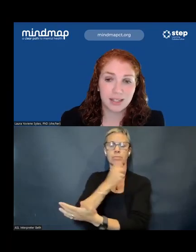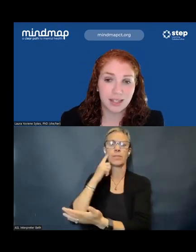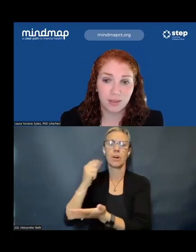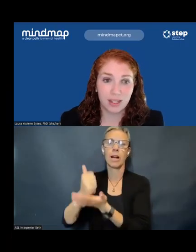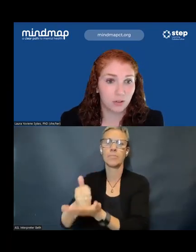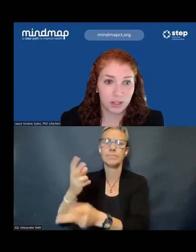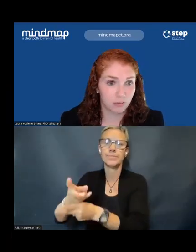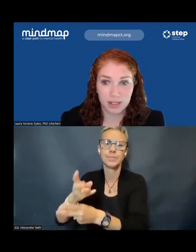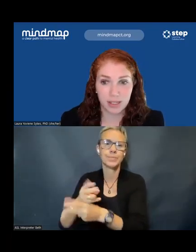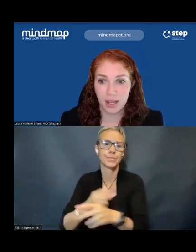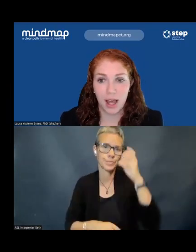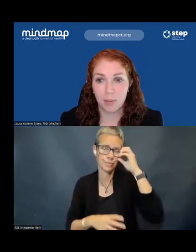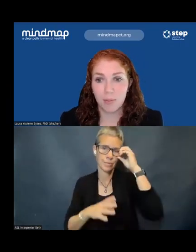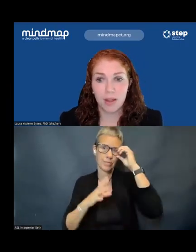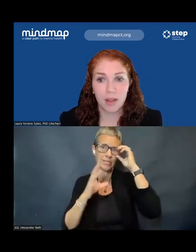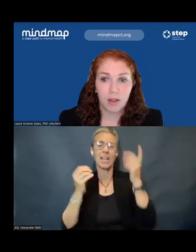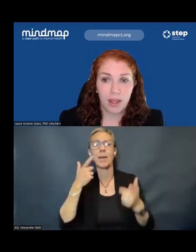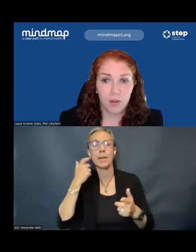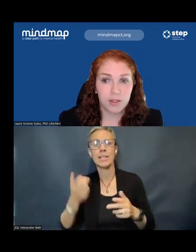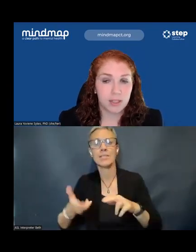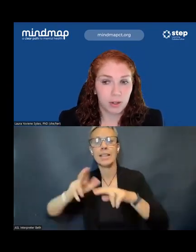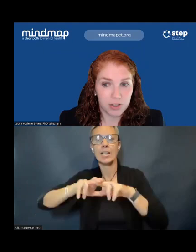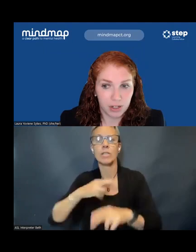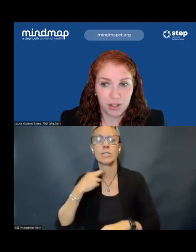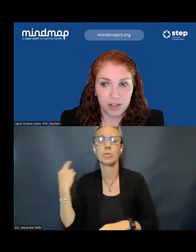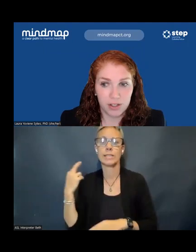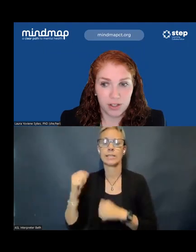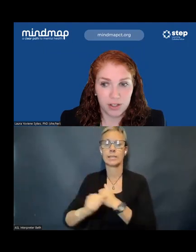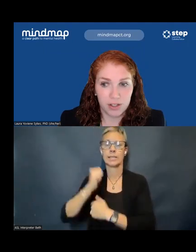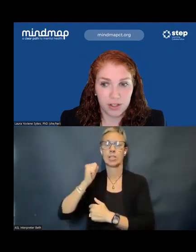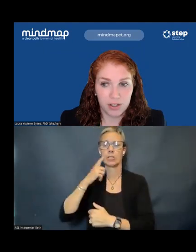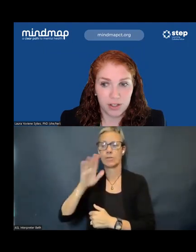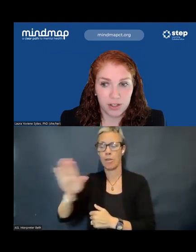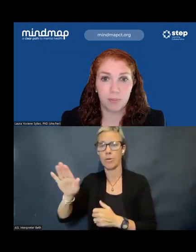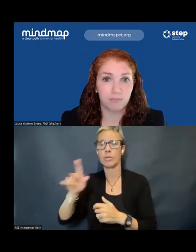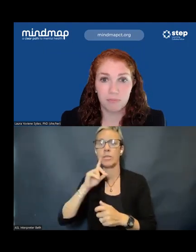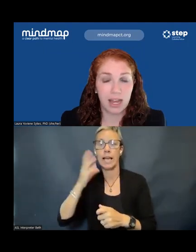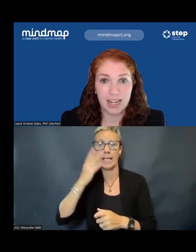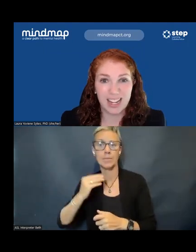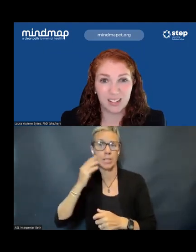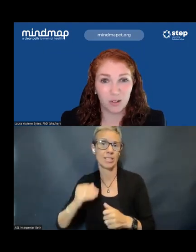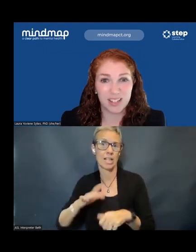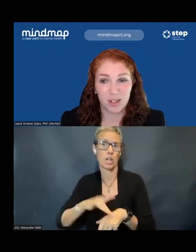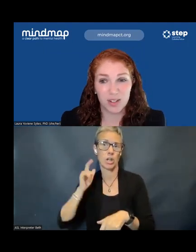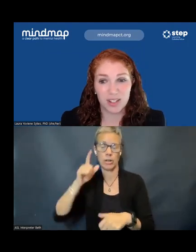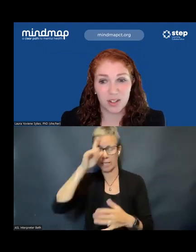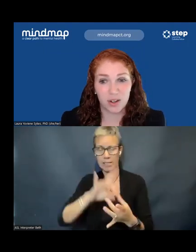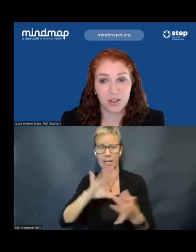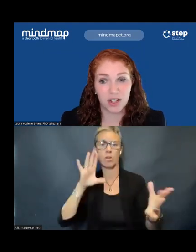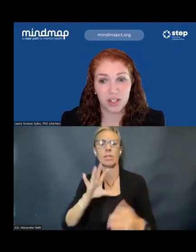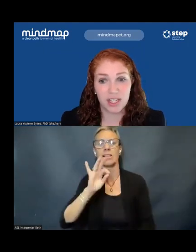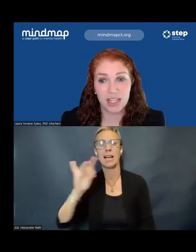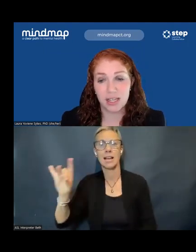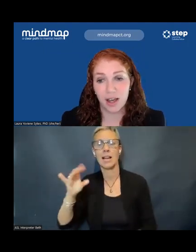And lastly, given the increased risk in those experiencing early psychosis, right, this 988 and crisis services